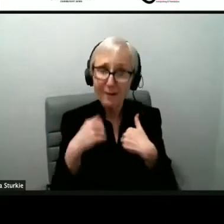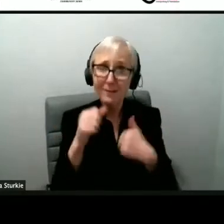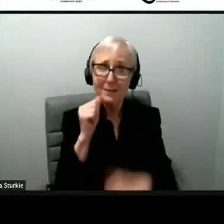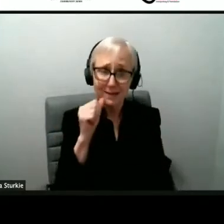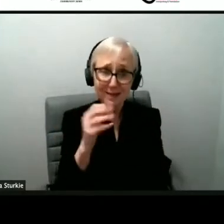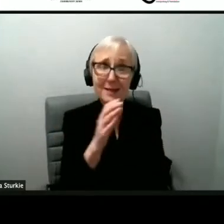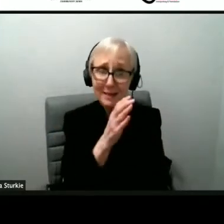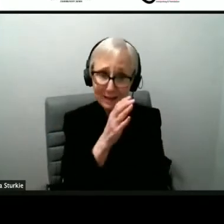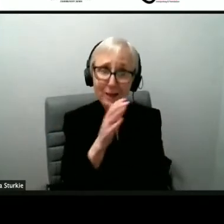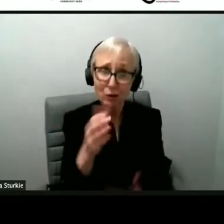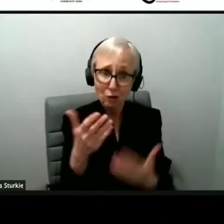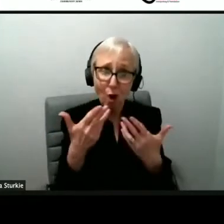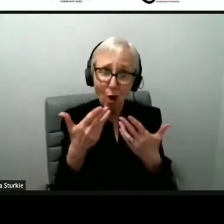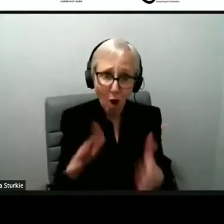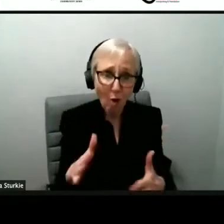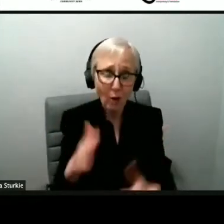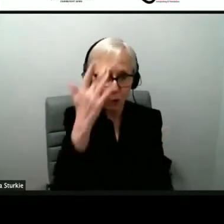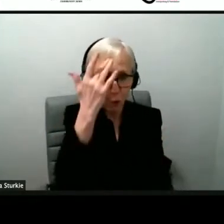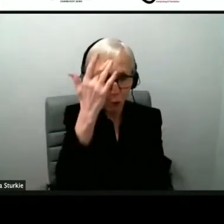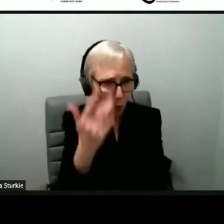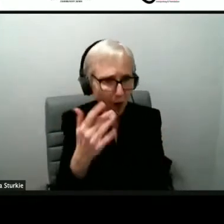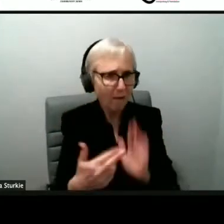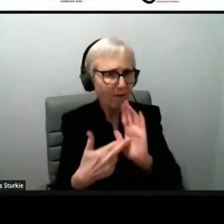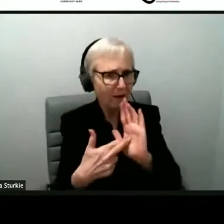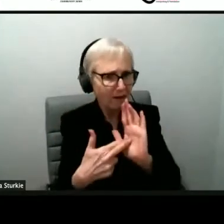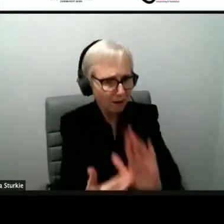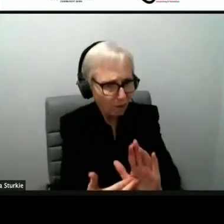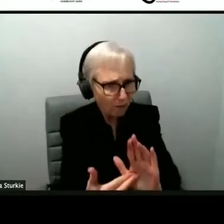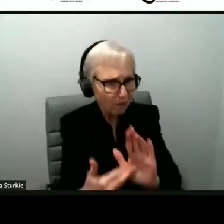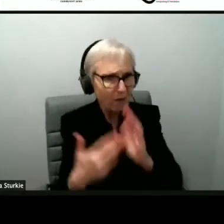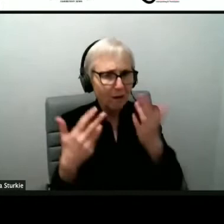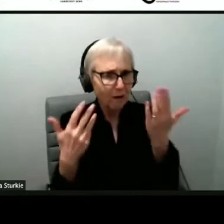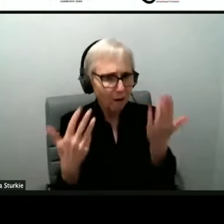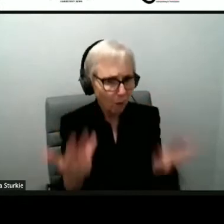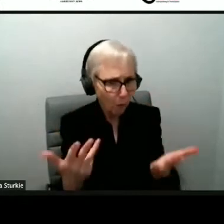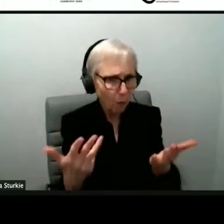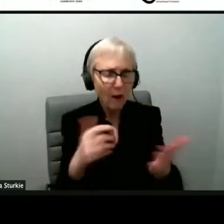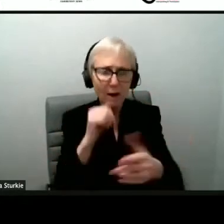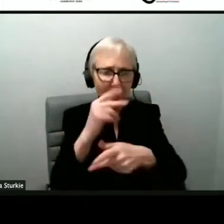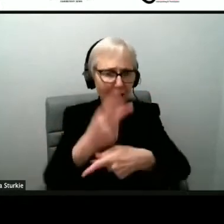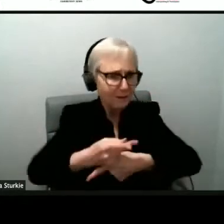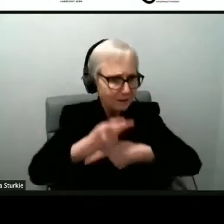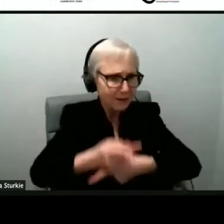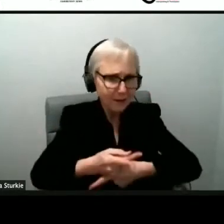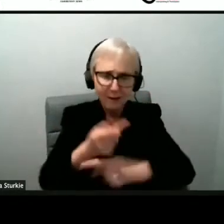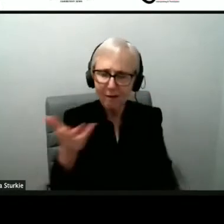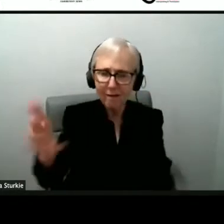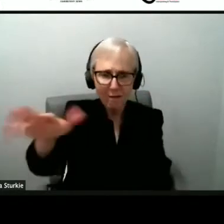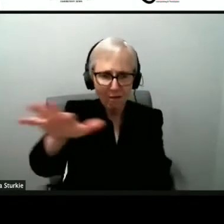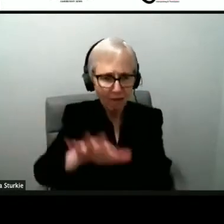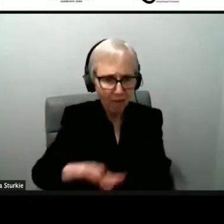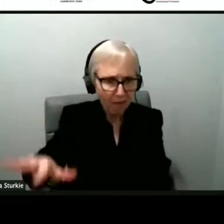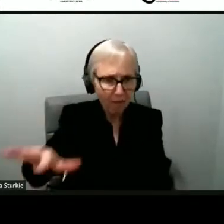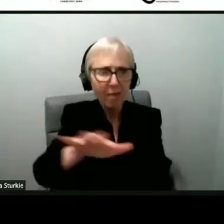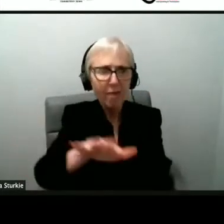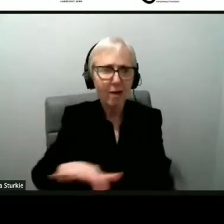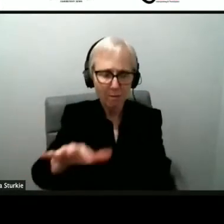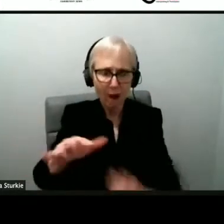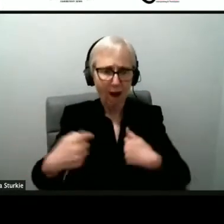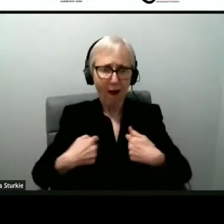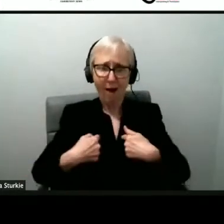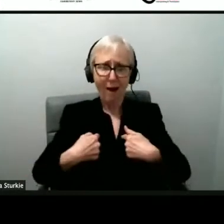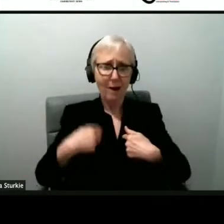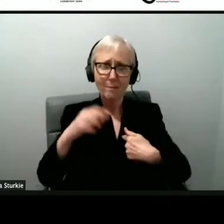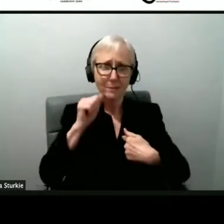seniors already. Why aren't they being taken care of and represented? That means me. I'm one of those